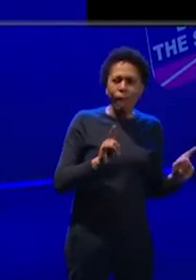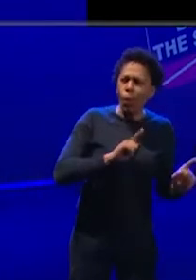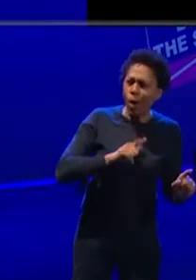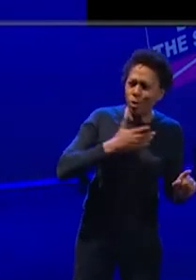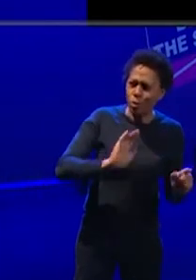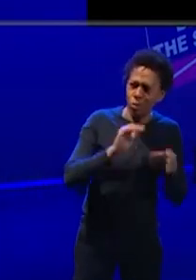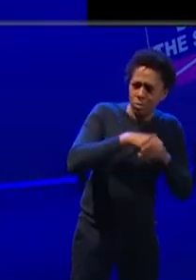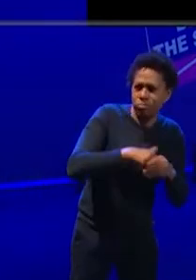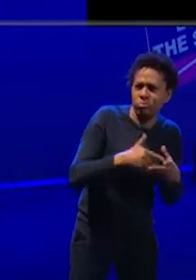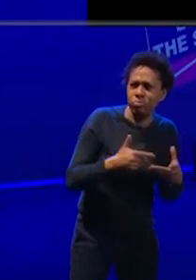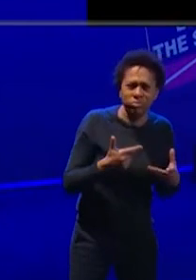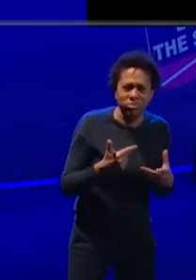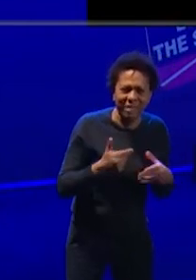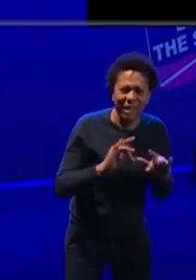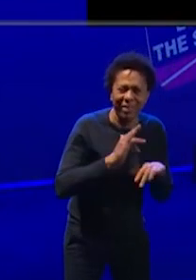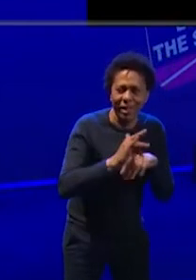like, yeah, I want to do that.